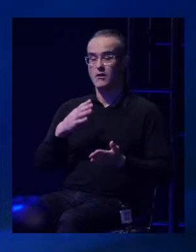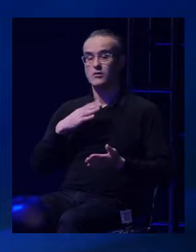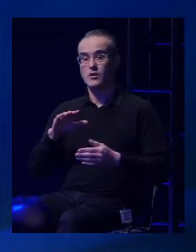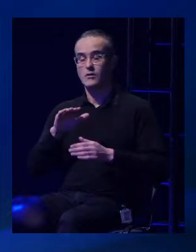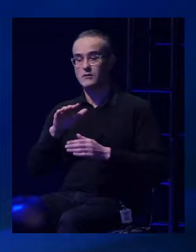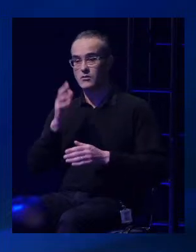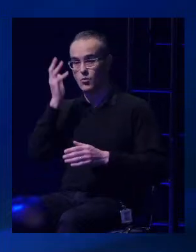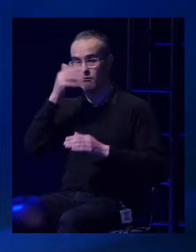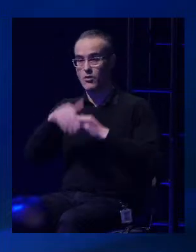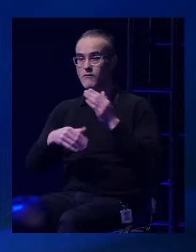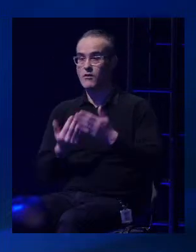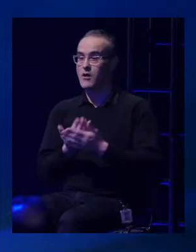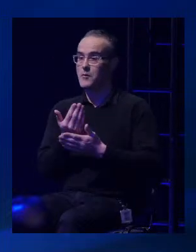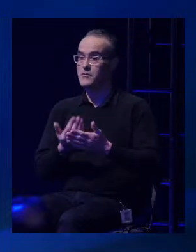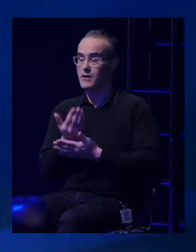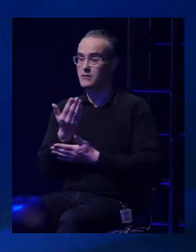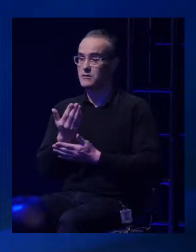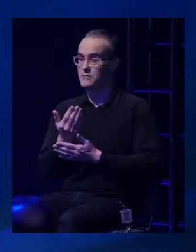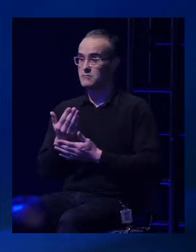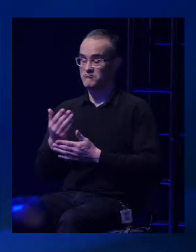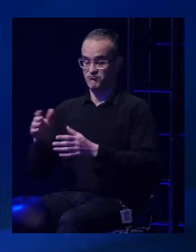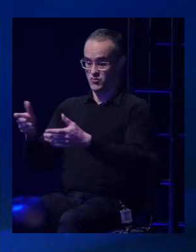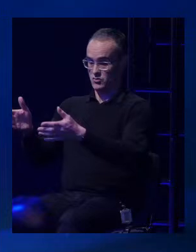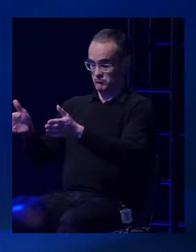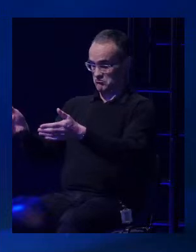The device simply does the task for you.